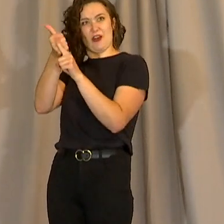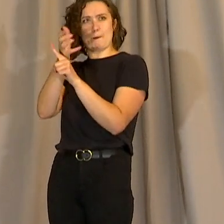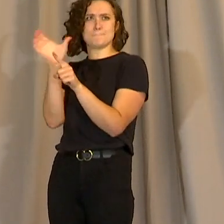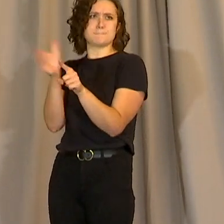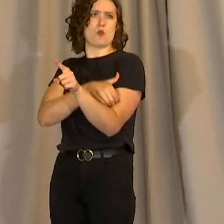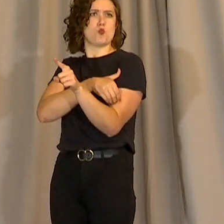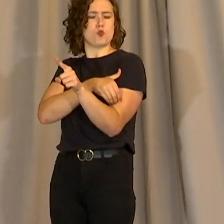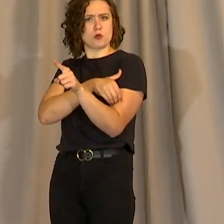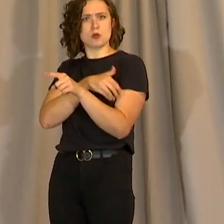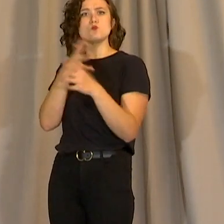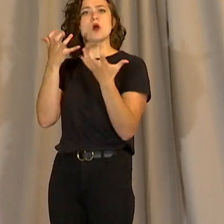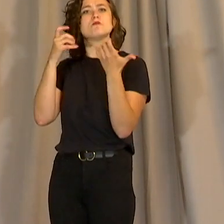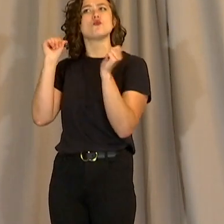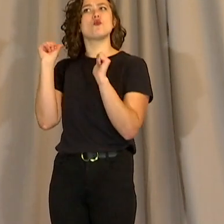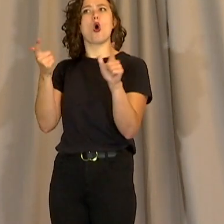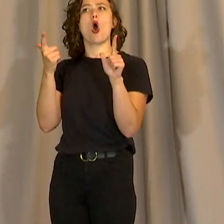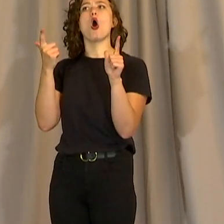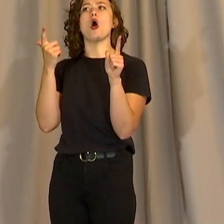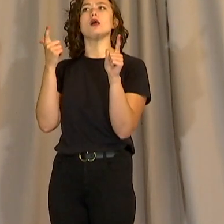us all to be free.